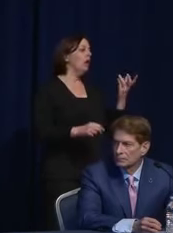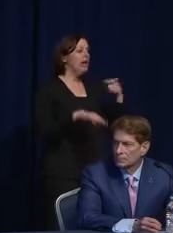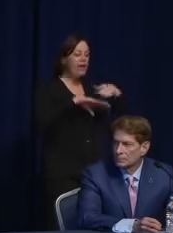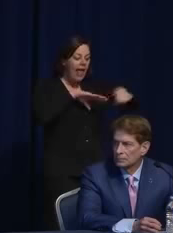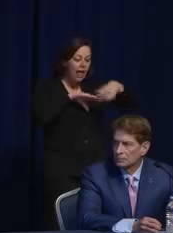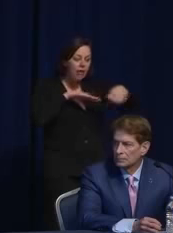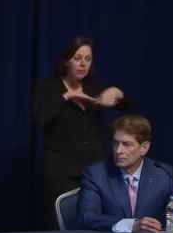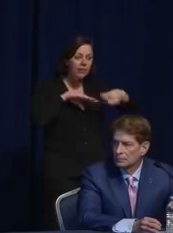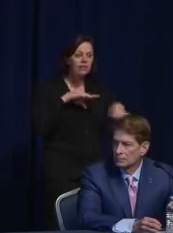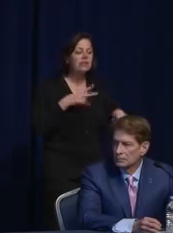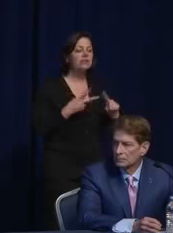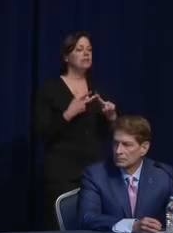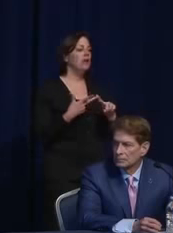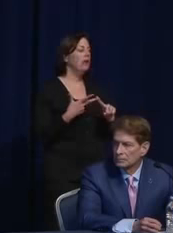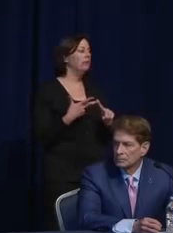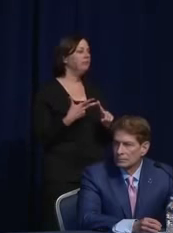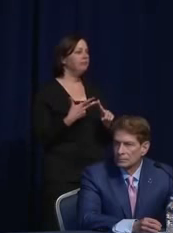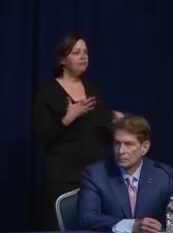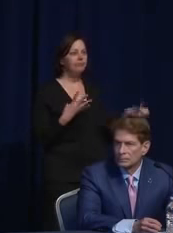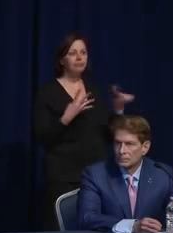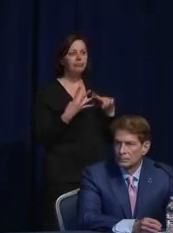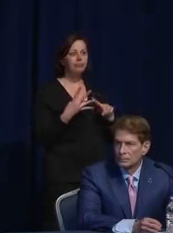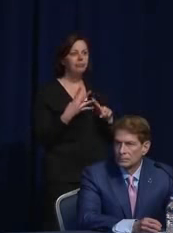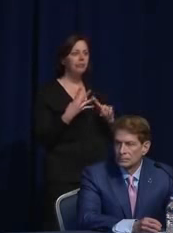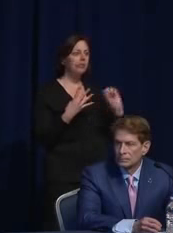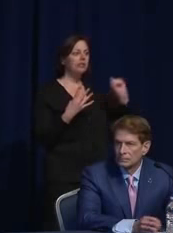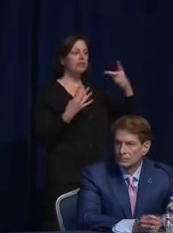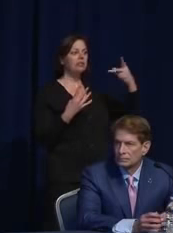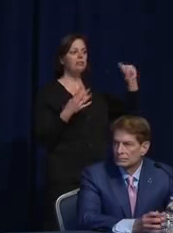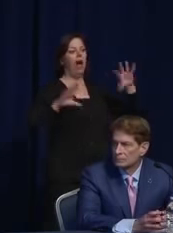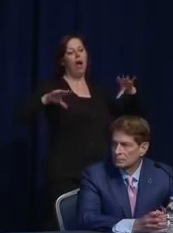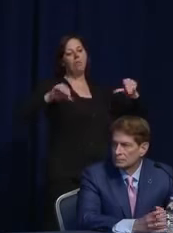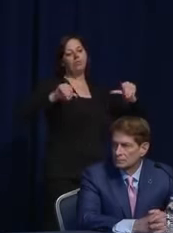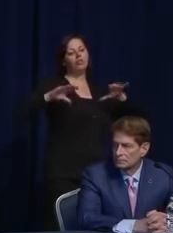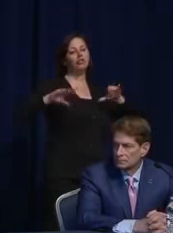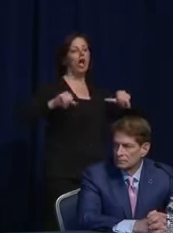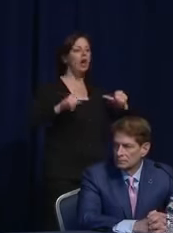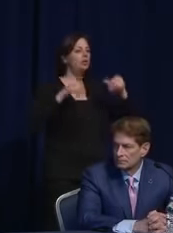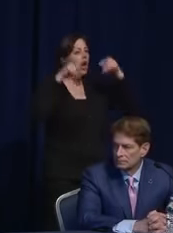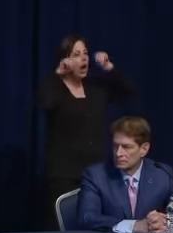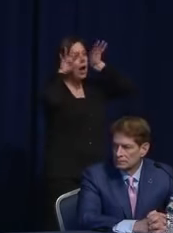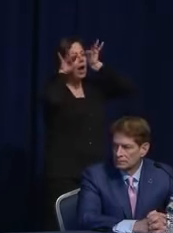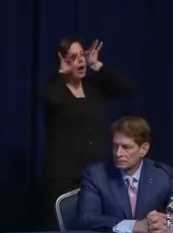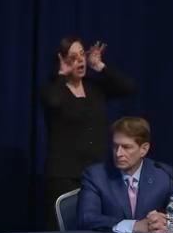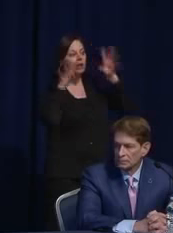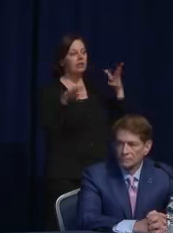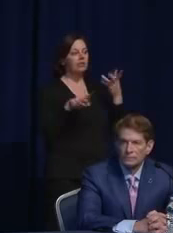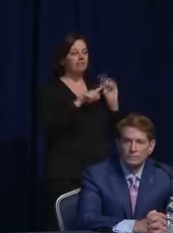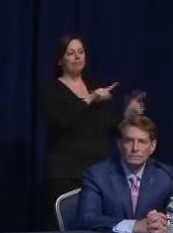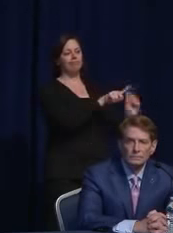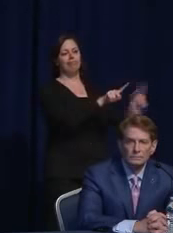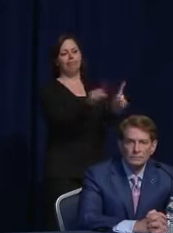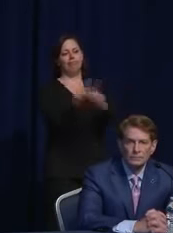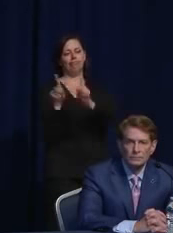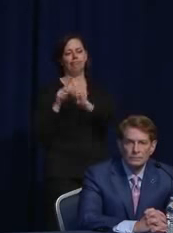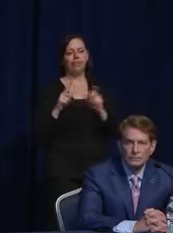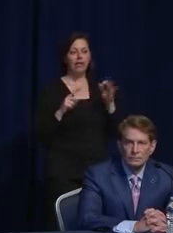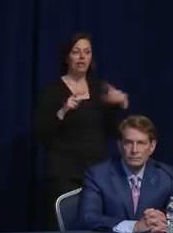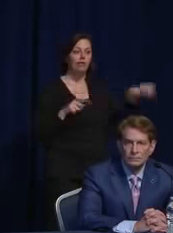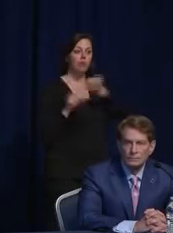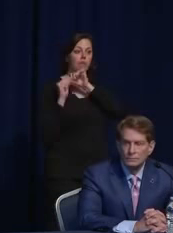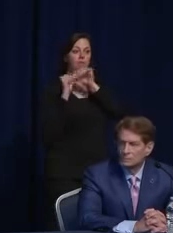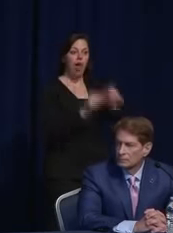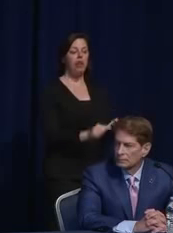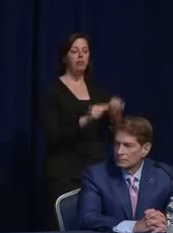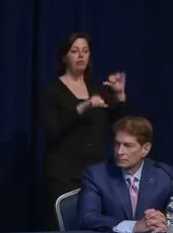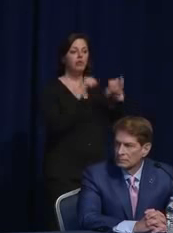That includes barbershops, hair salons, spas, nail and eyelash salons, tattoo parlors, among others, and